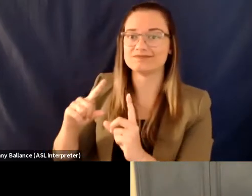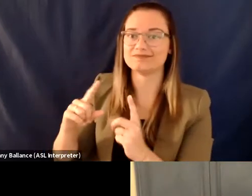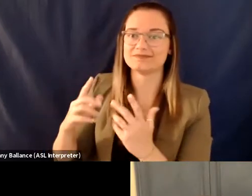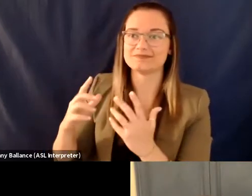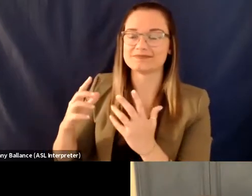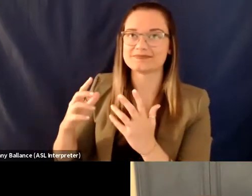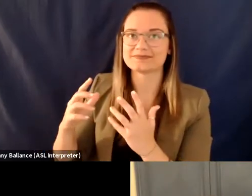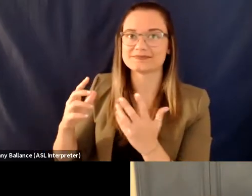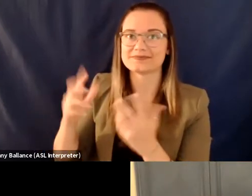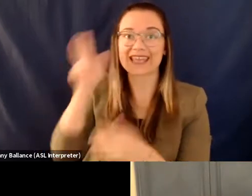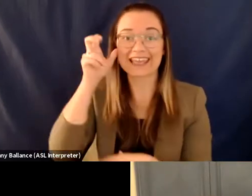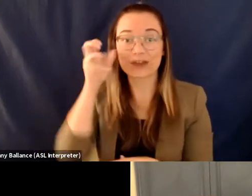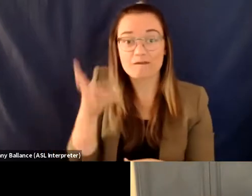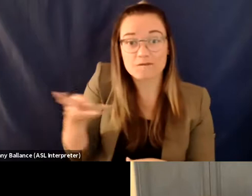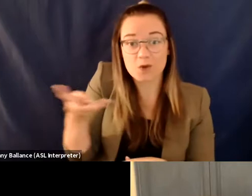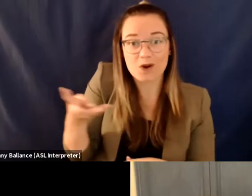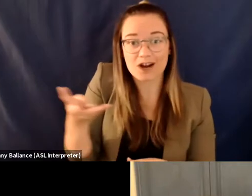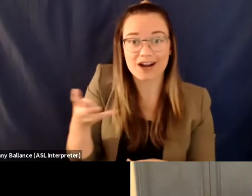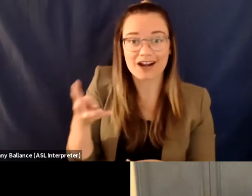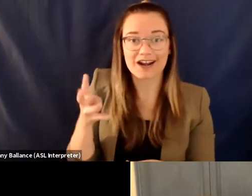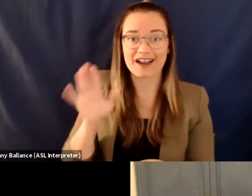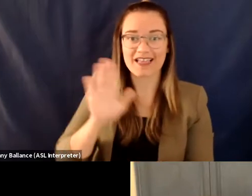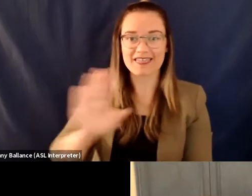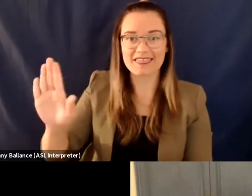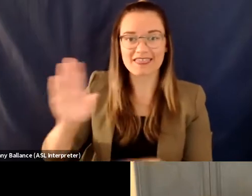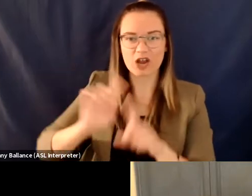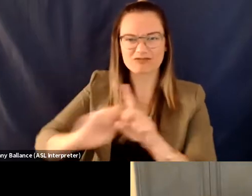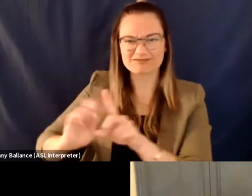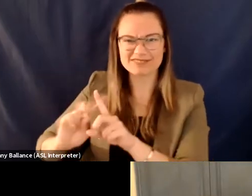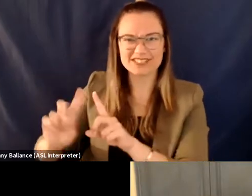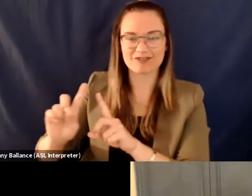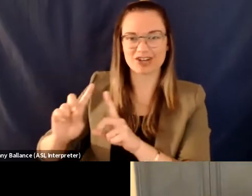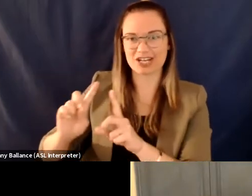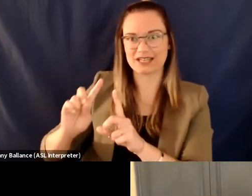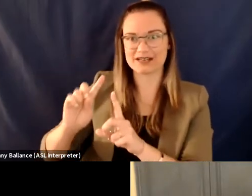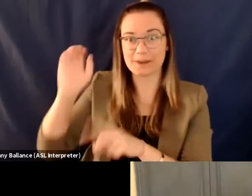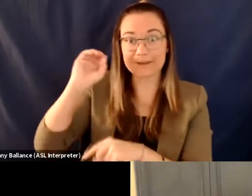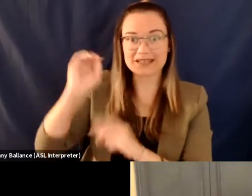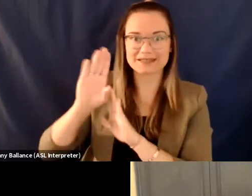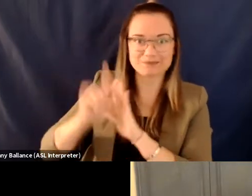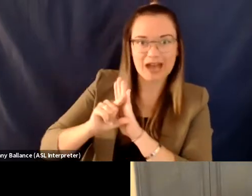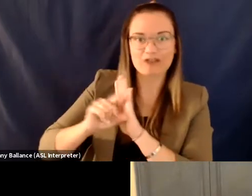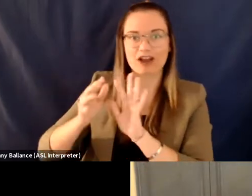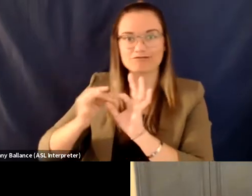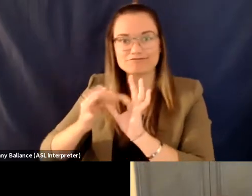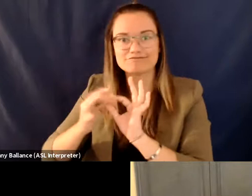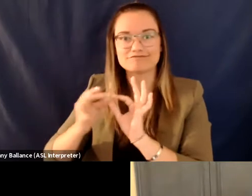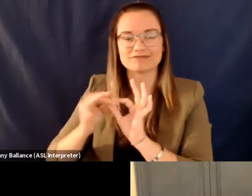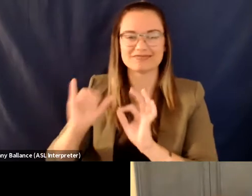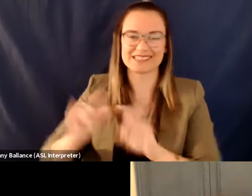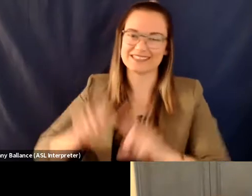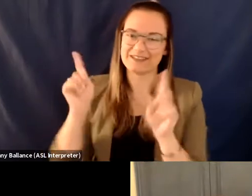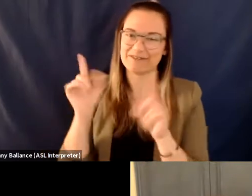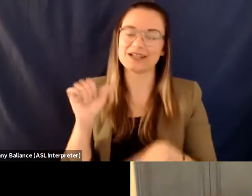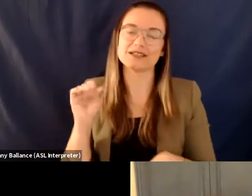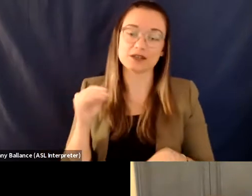just hearing all four of them and all of their difference is really, I think, one of the great things about this. So there is this kind of, there